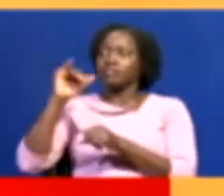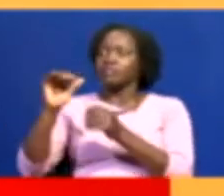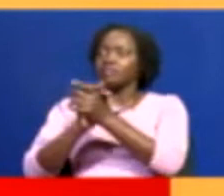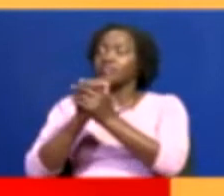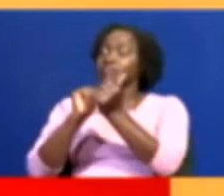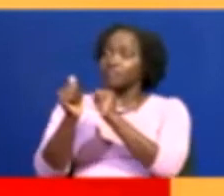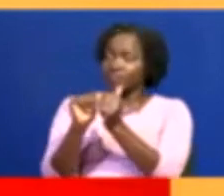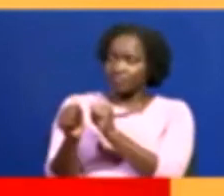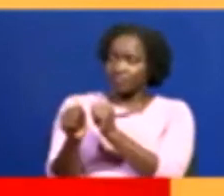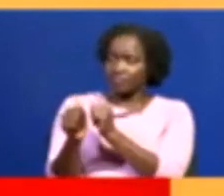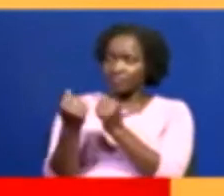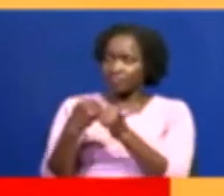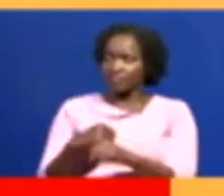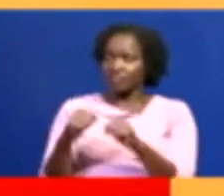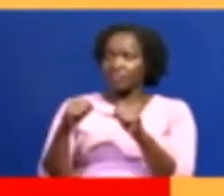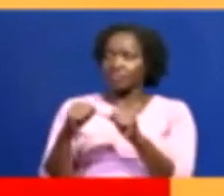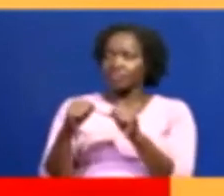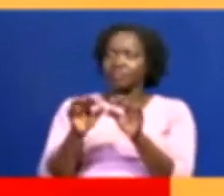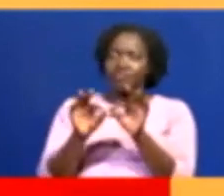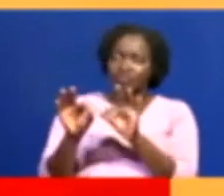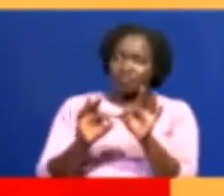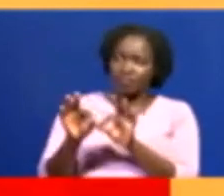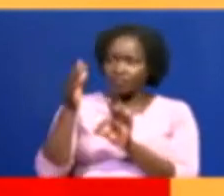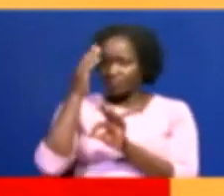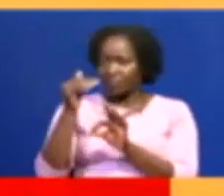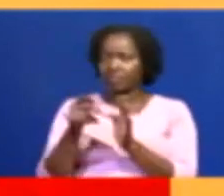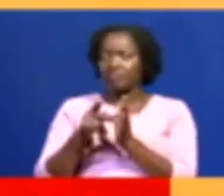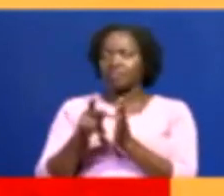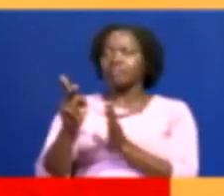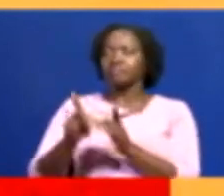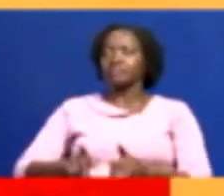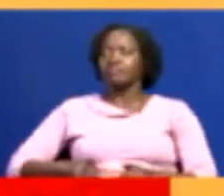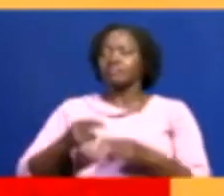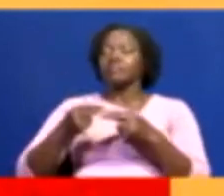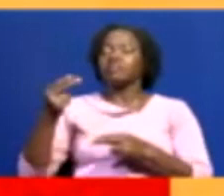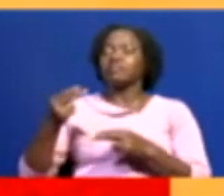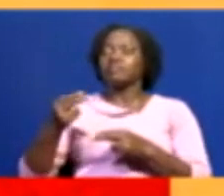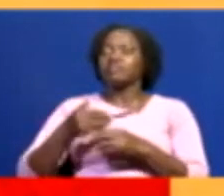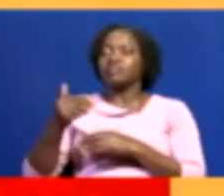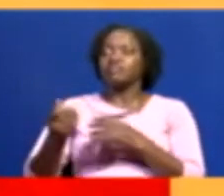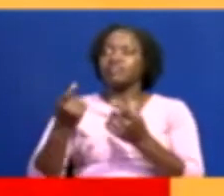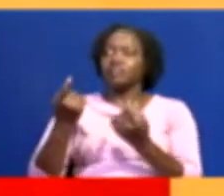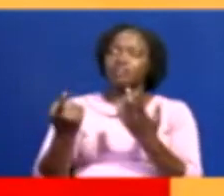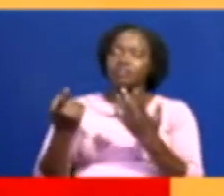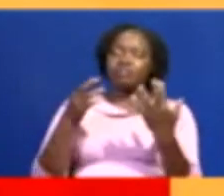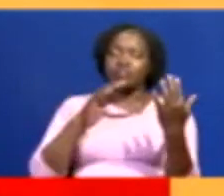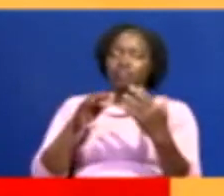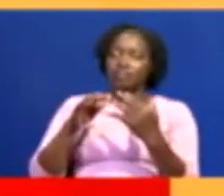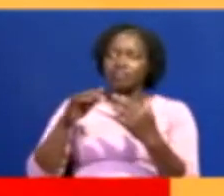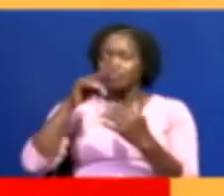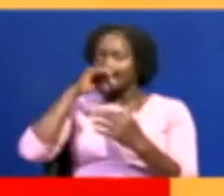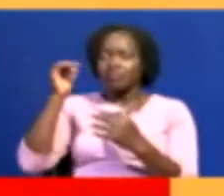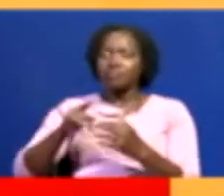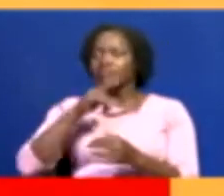administration, we were able to really explain why the cost of living is high following the matters of the war in Ukraine and Russia,